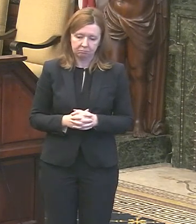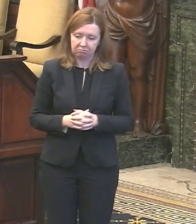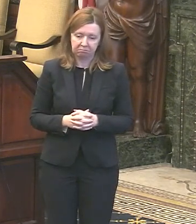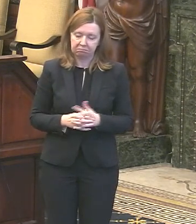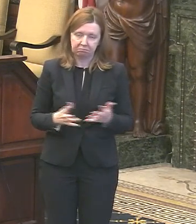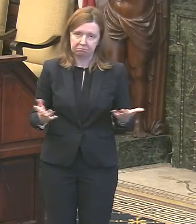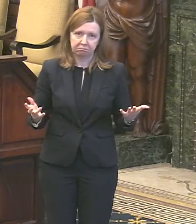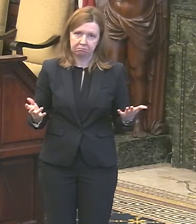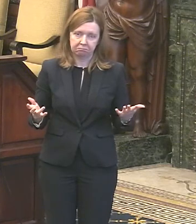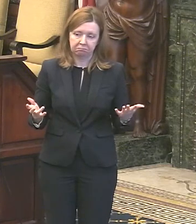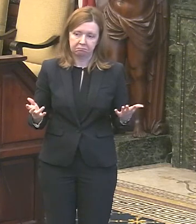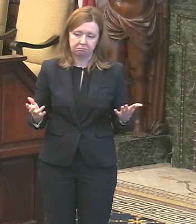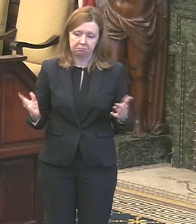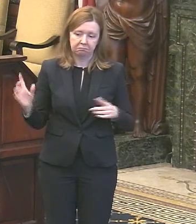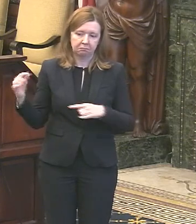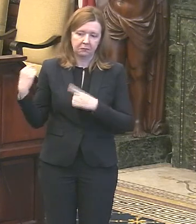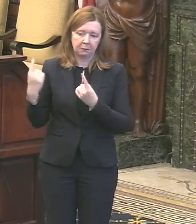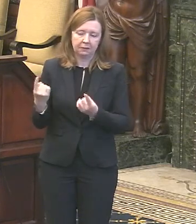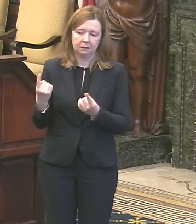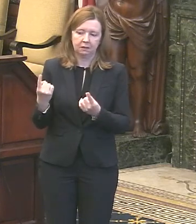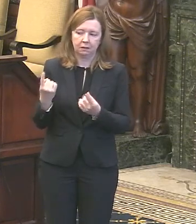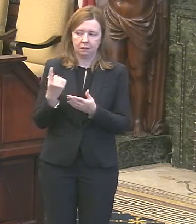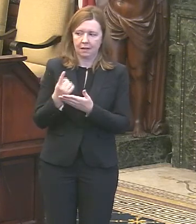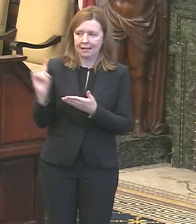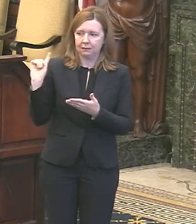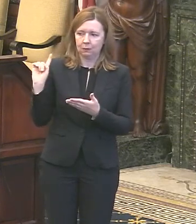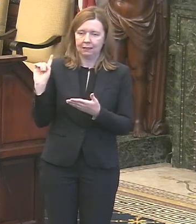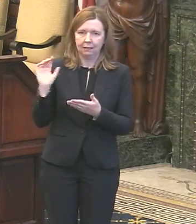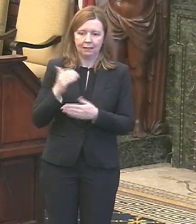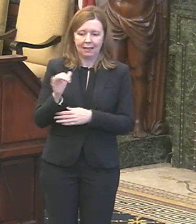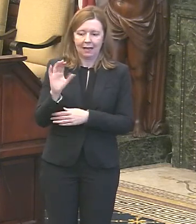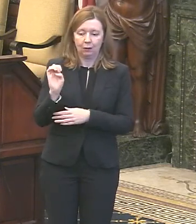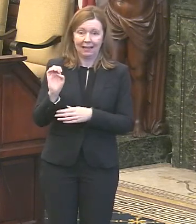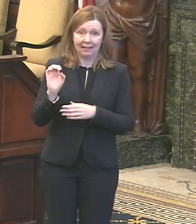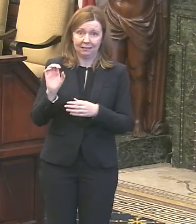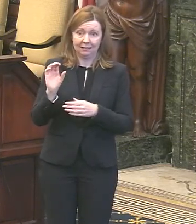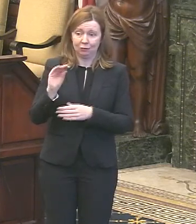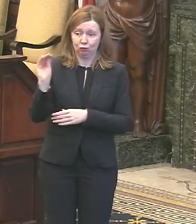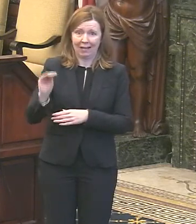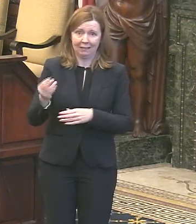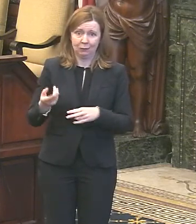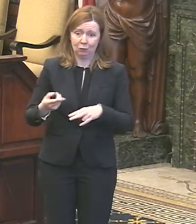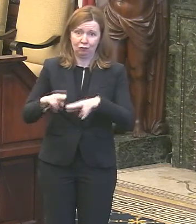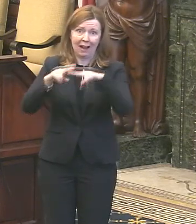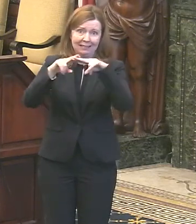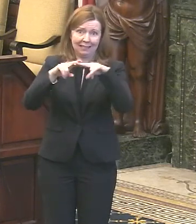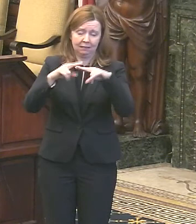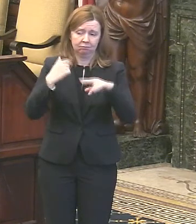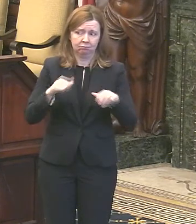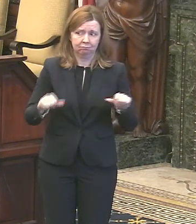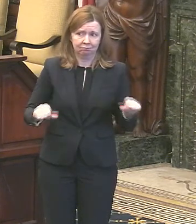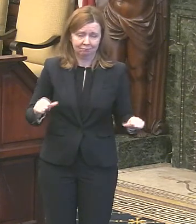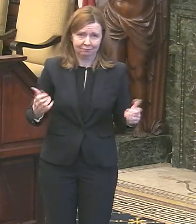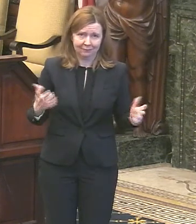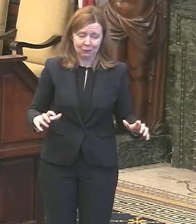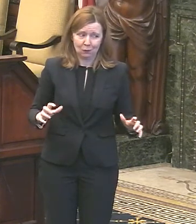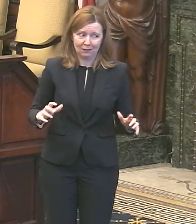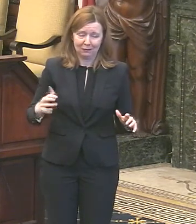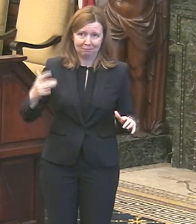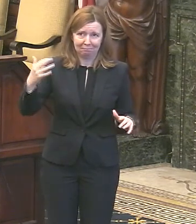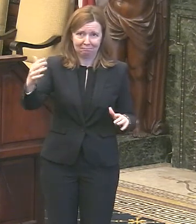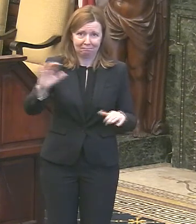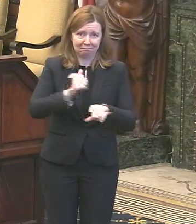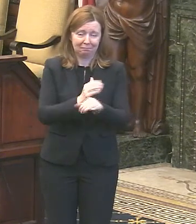don't. Up until about a week ago, our case rates were rising, and so we were reluctant to put out any sort of long-term